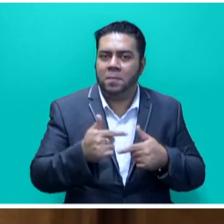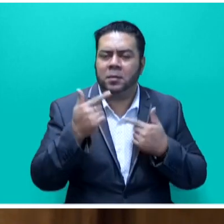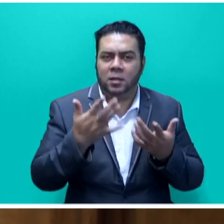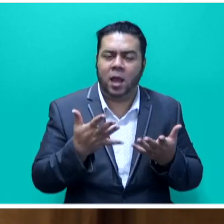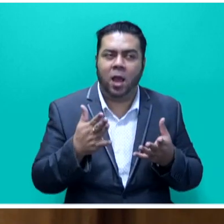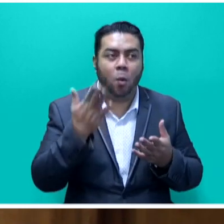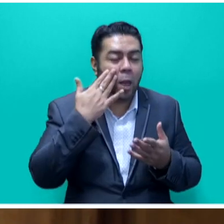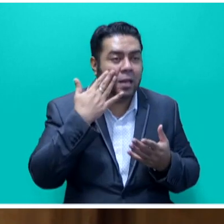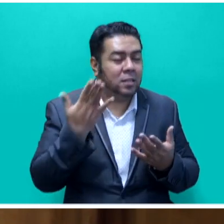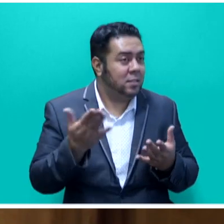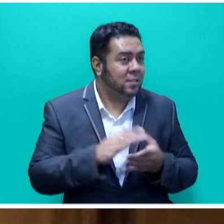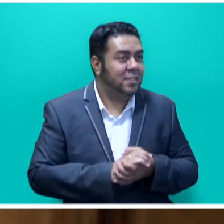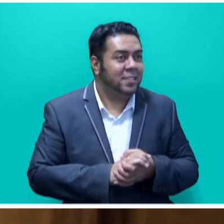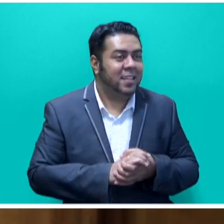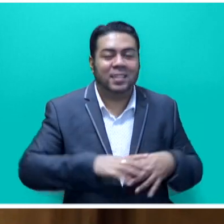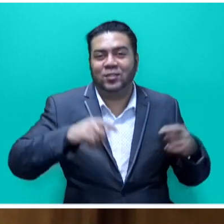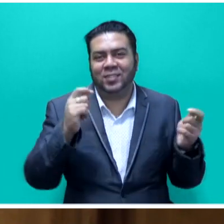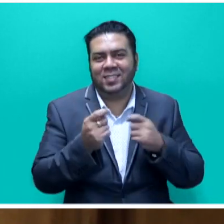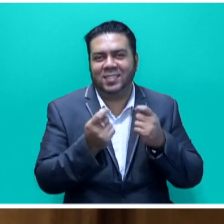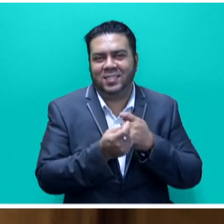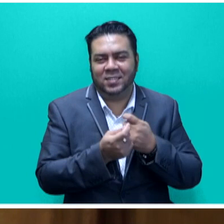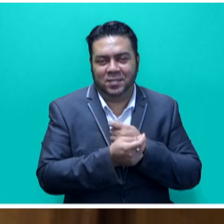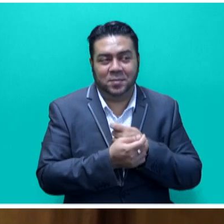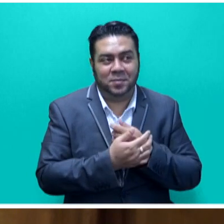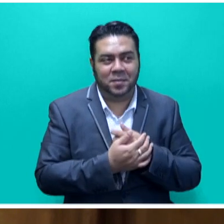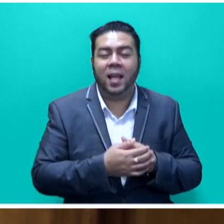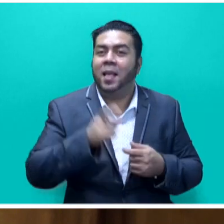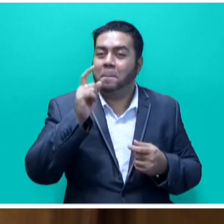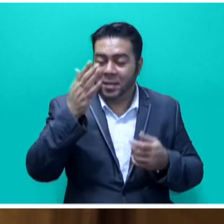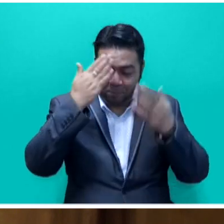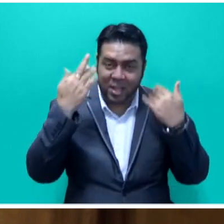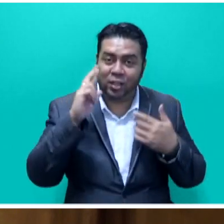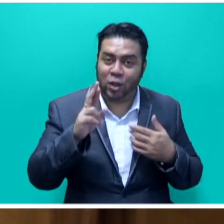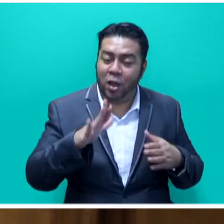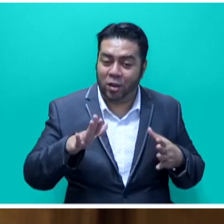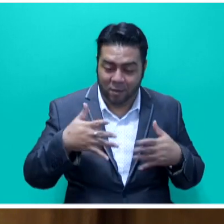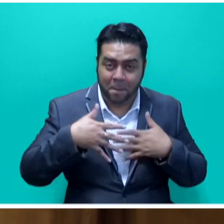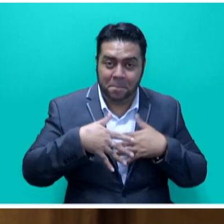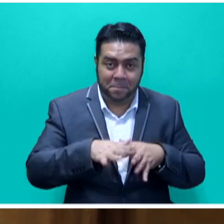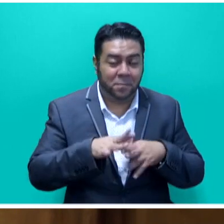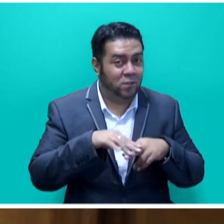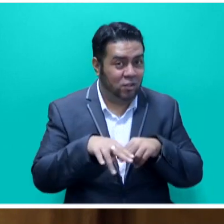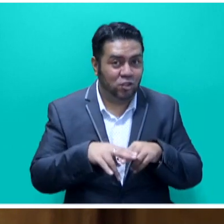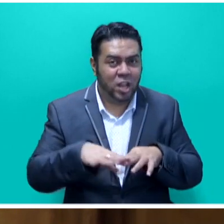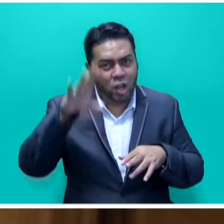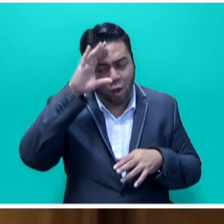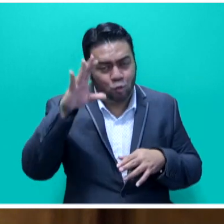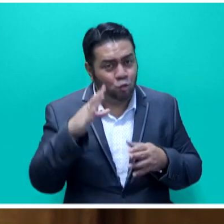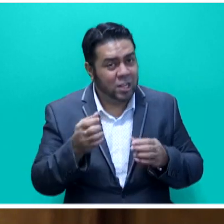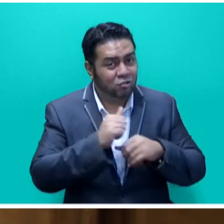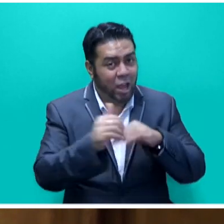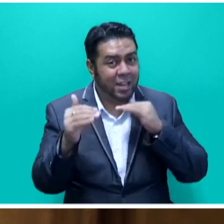technical skills on gender transformative concepts. Mr. Speaker, the Republic of Fiji country gender assessment is a key report